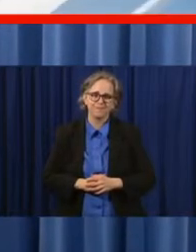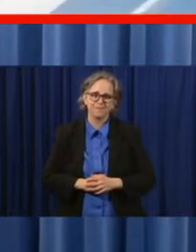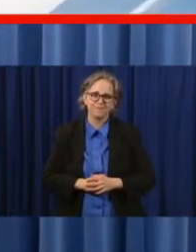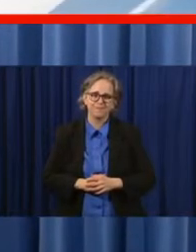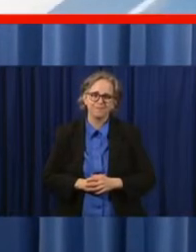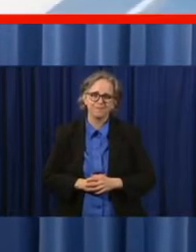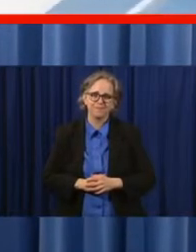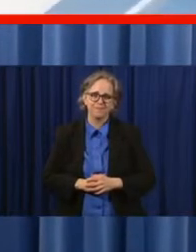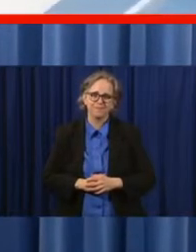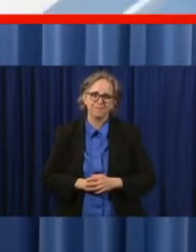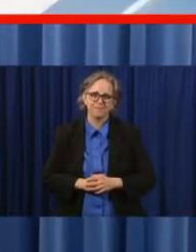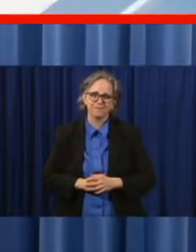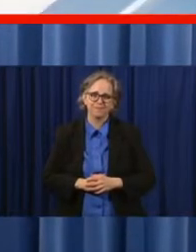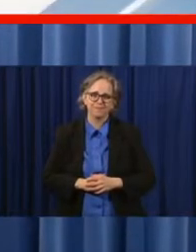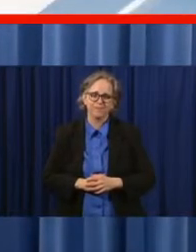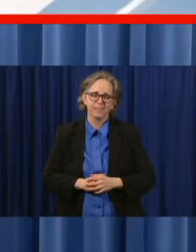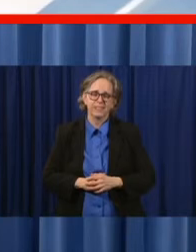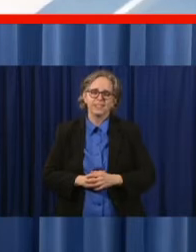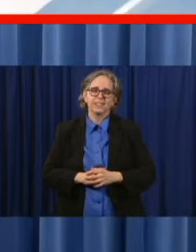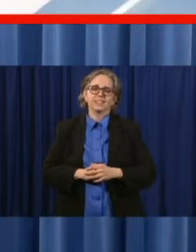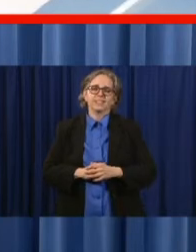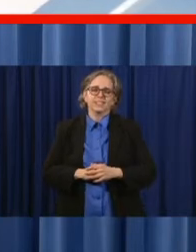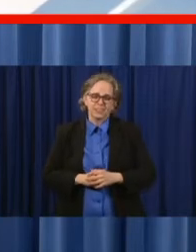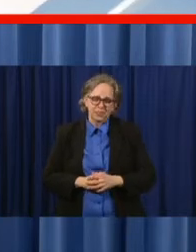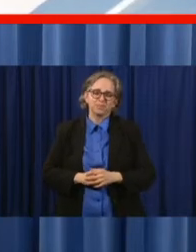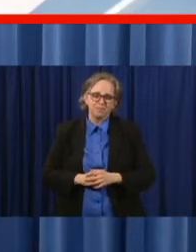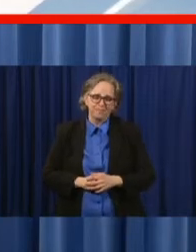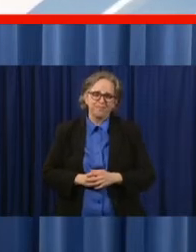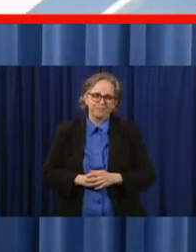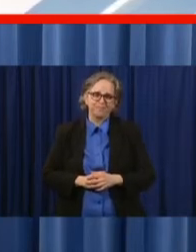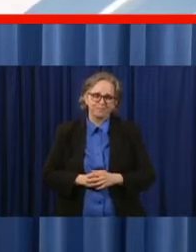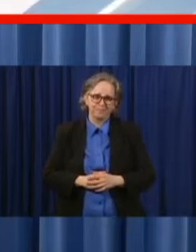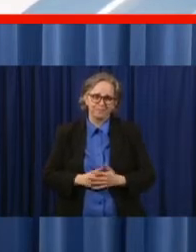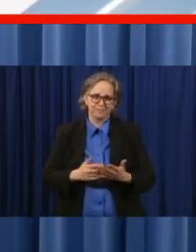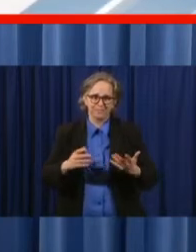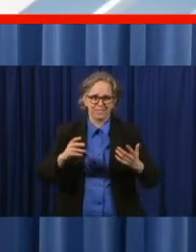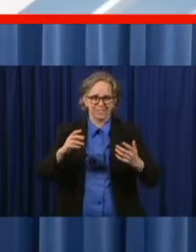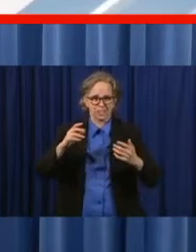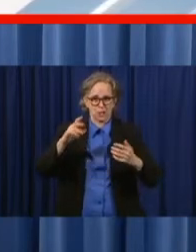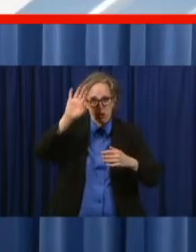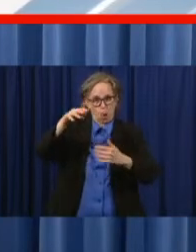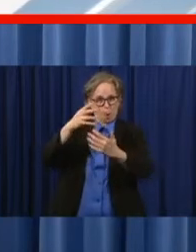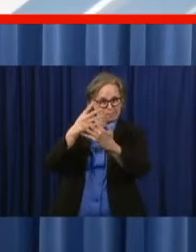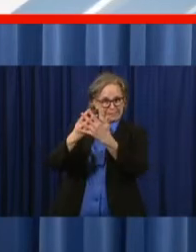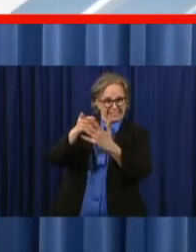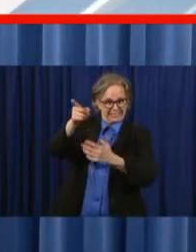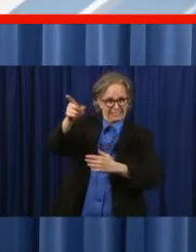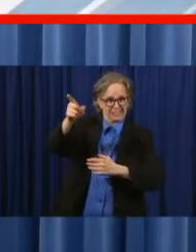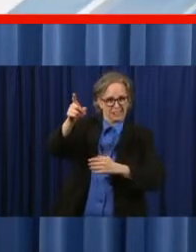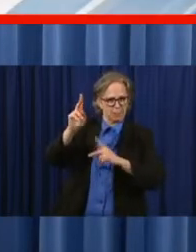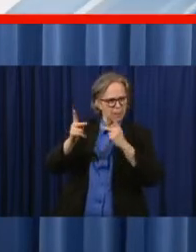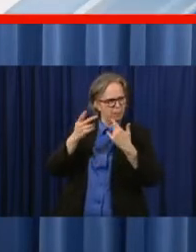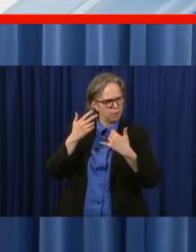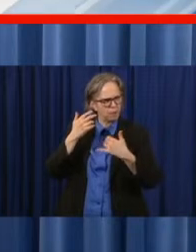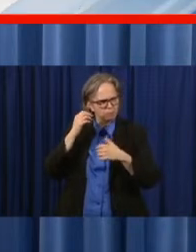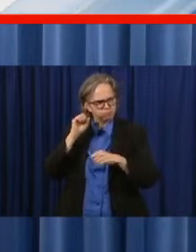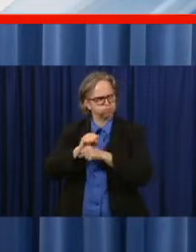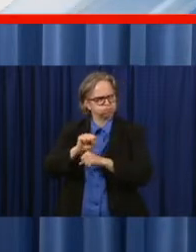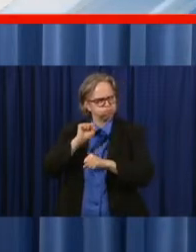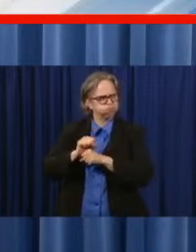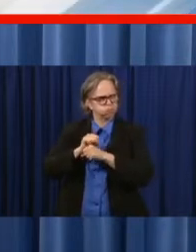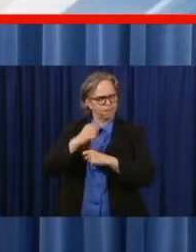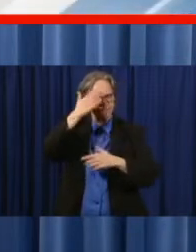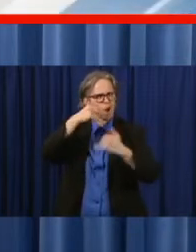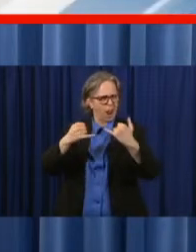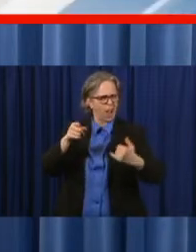Those working at our prisons are among Ohio's frontline heroes. We thank them very, very much for